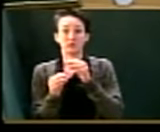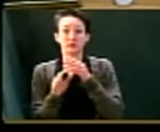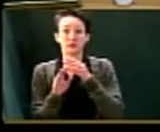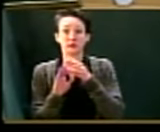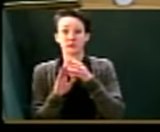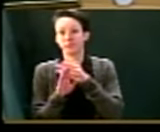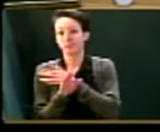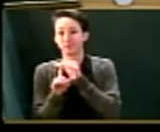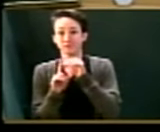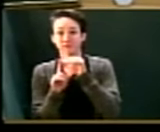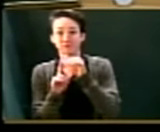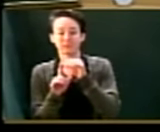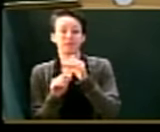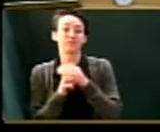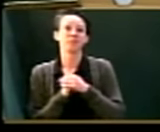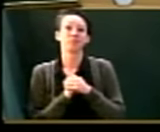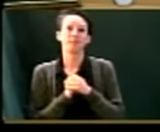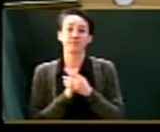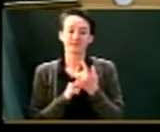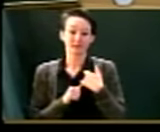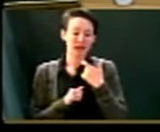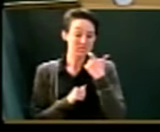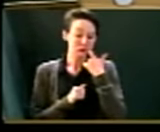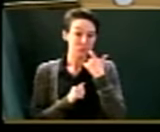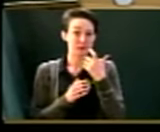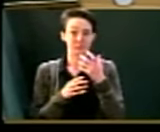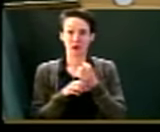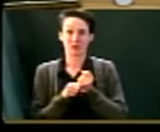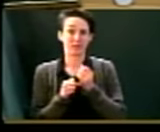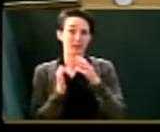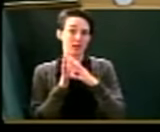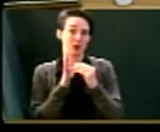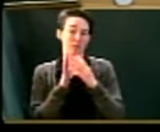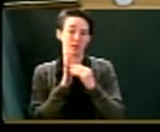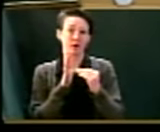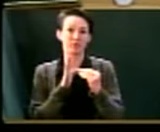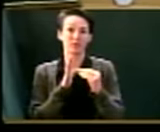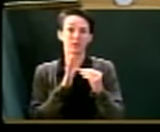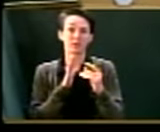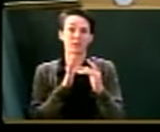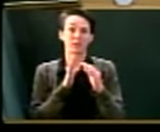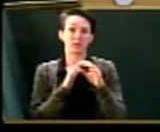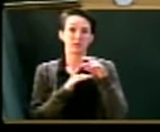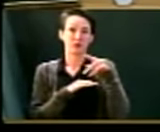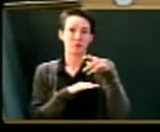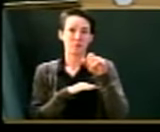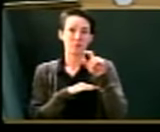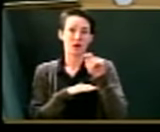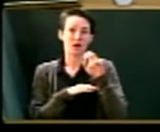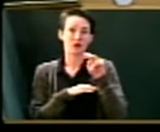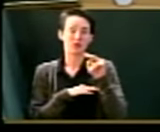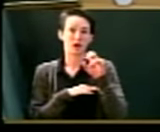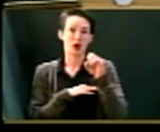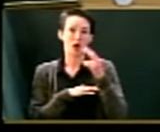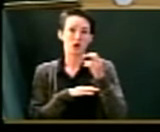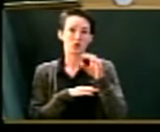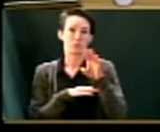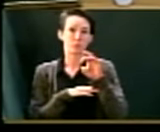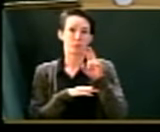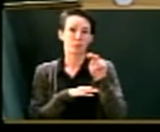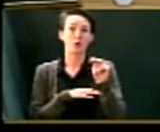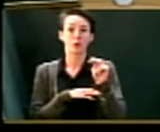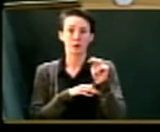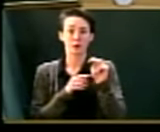got the copy of Pat Mashburn's email and the